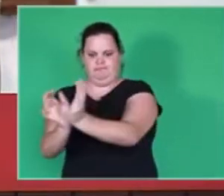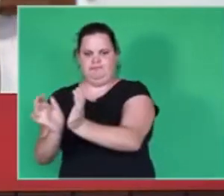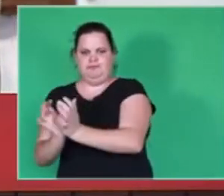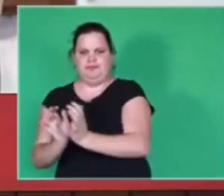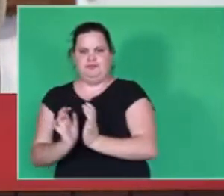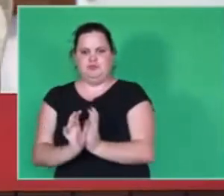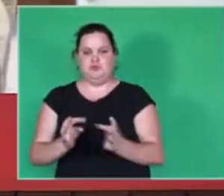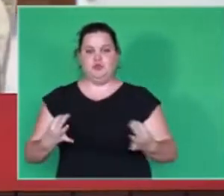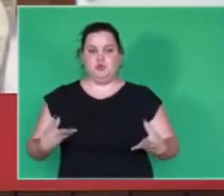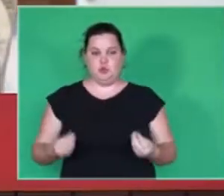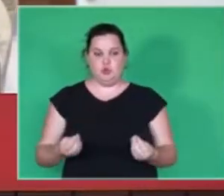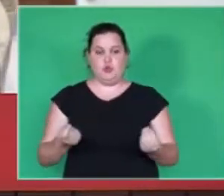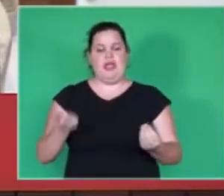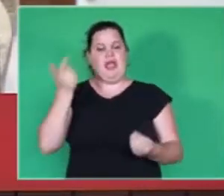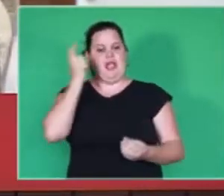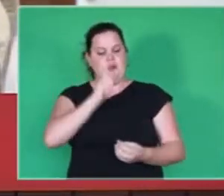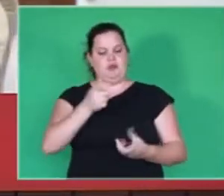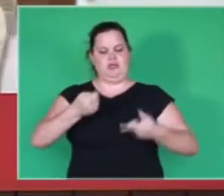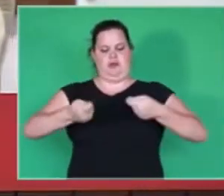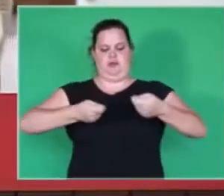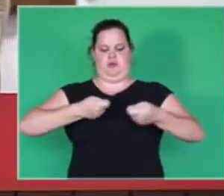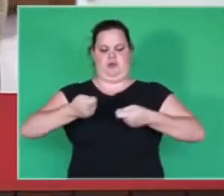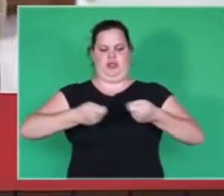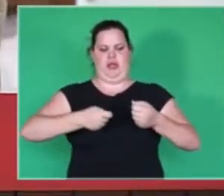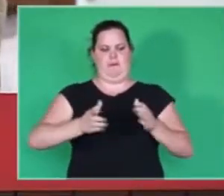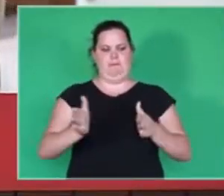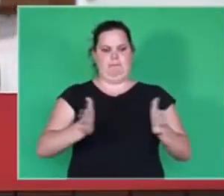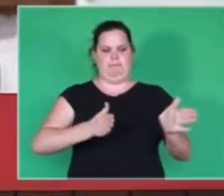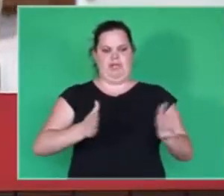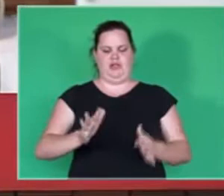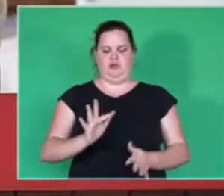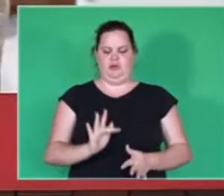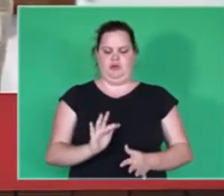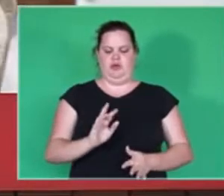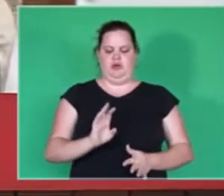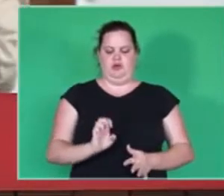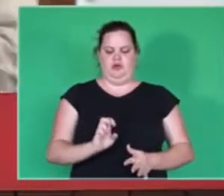with whom it managed. It was the feudal period.